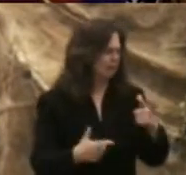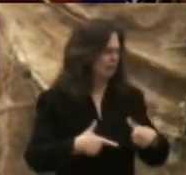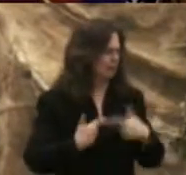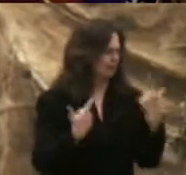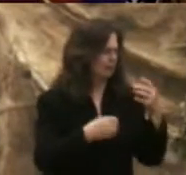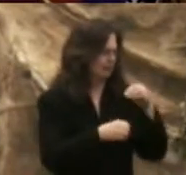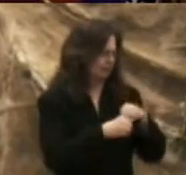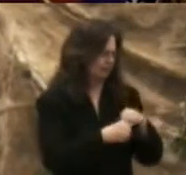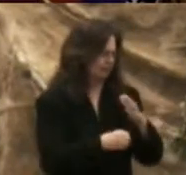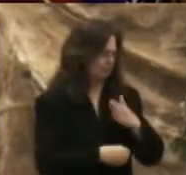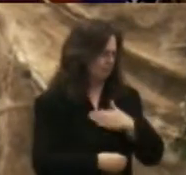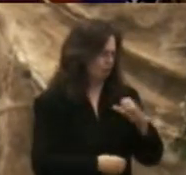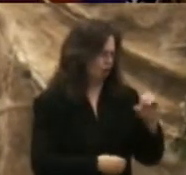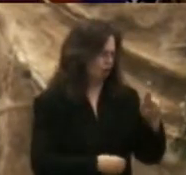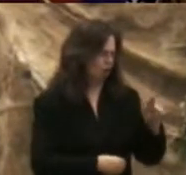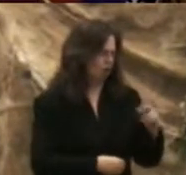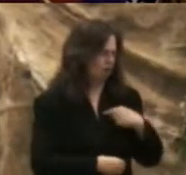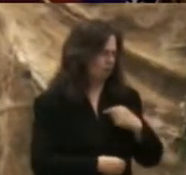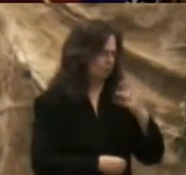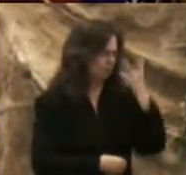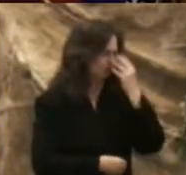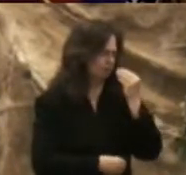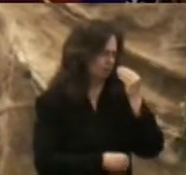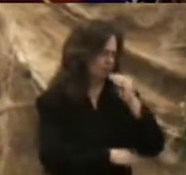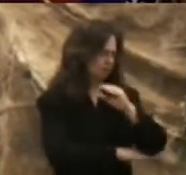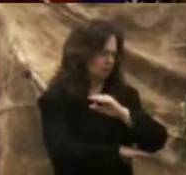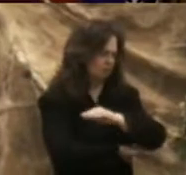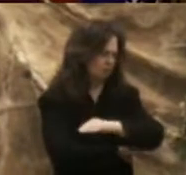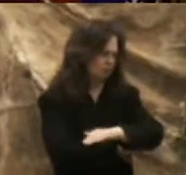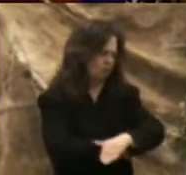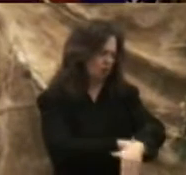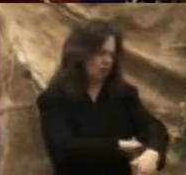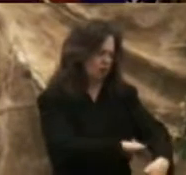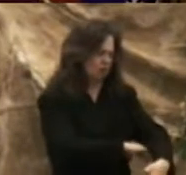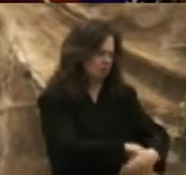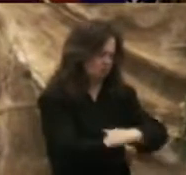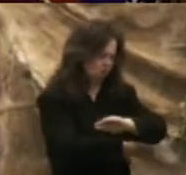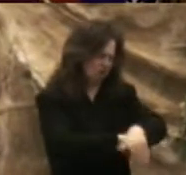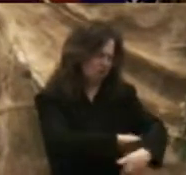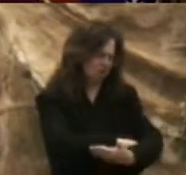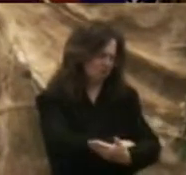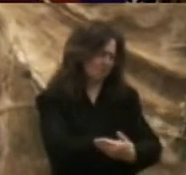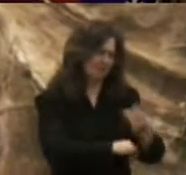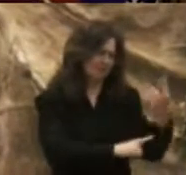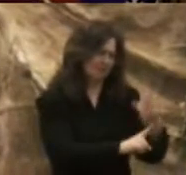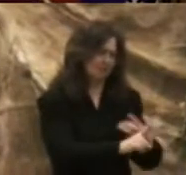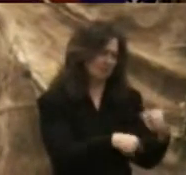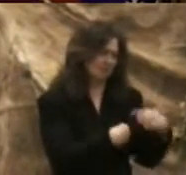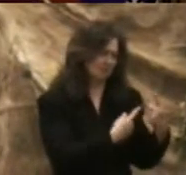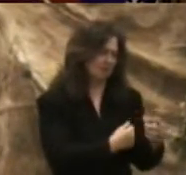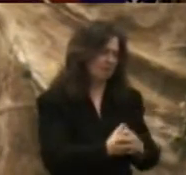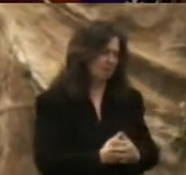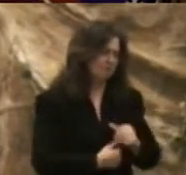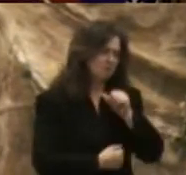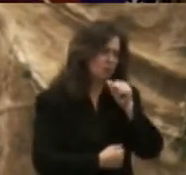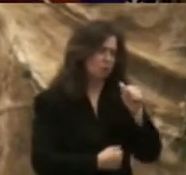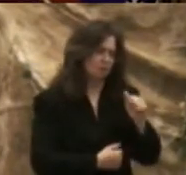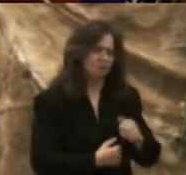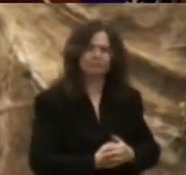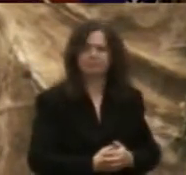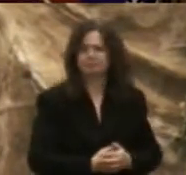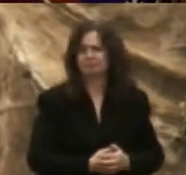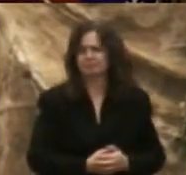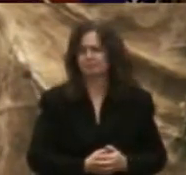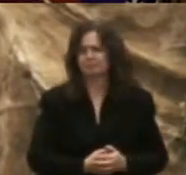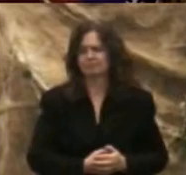my car, sleeping there every night for the past 6 months. I don't need to remind you what